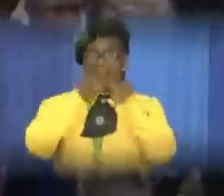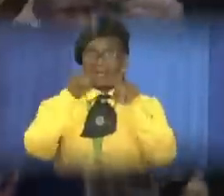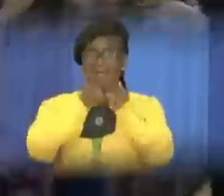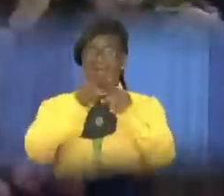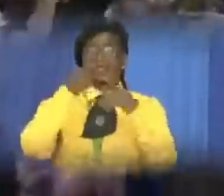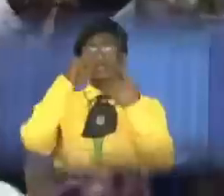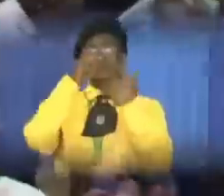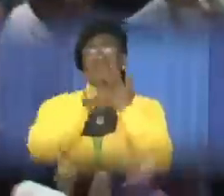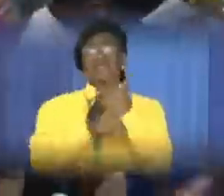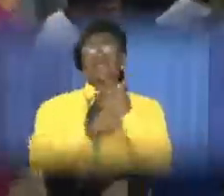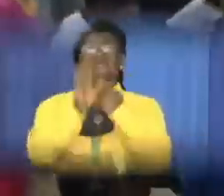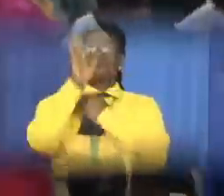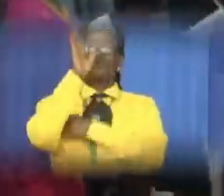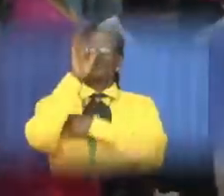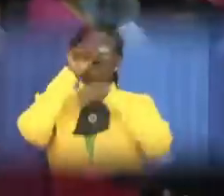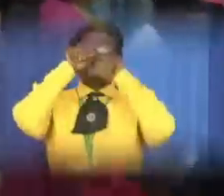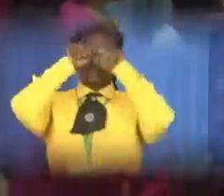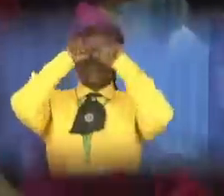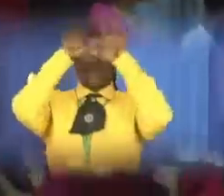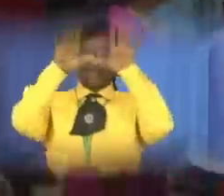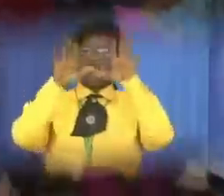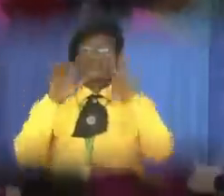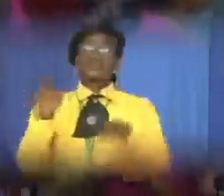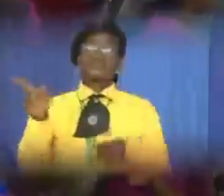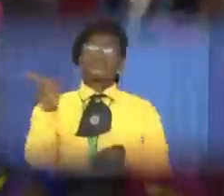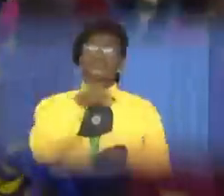God bless you.